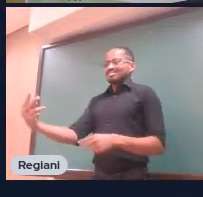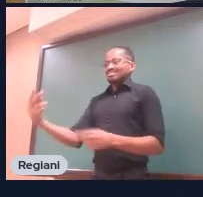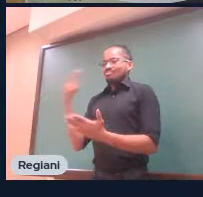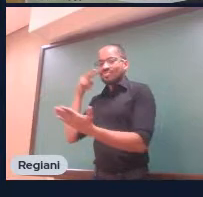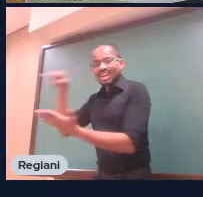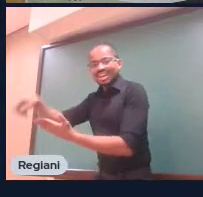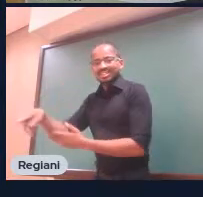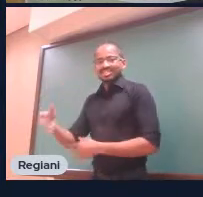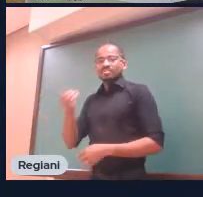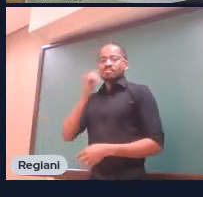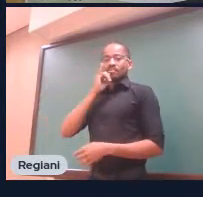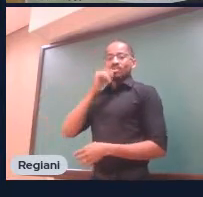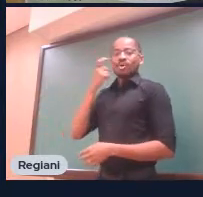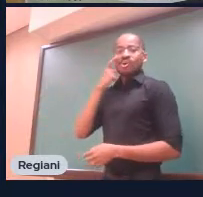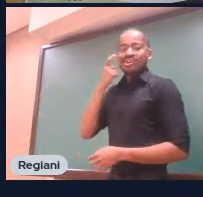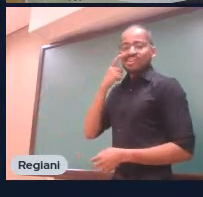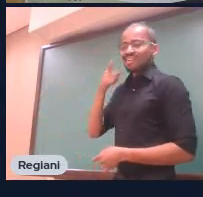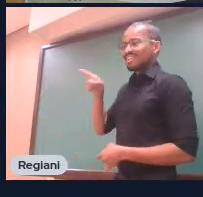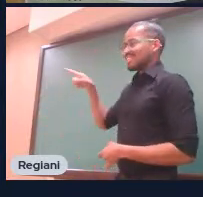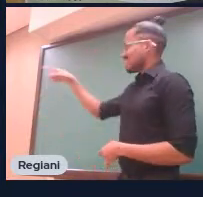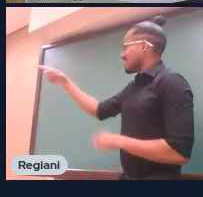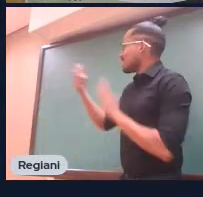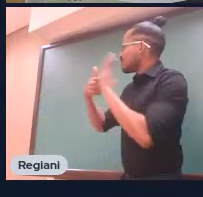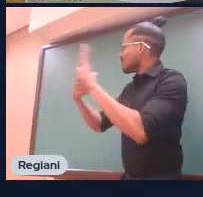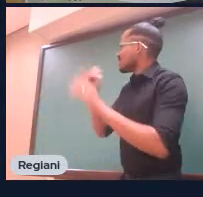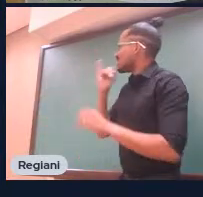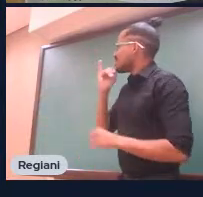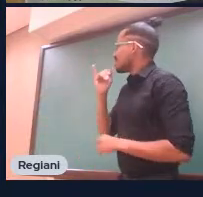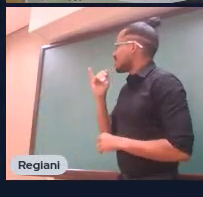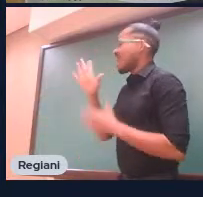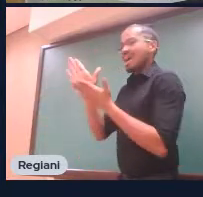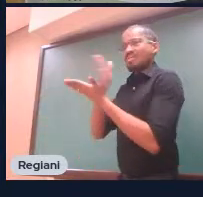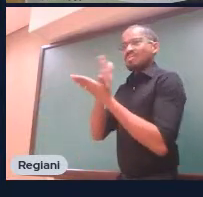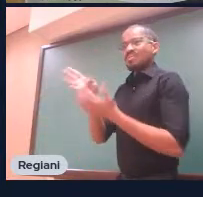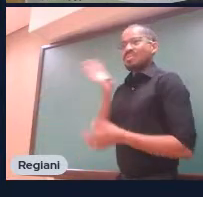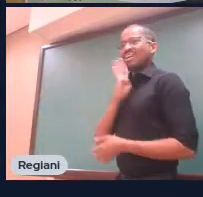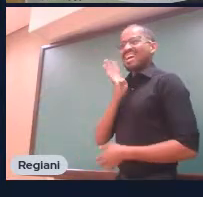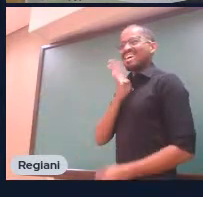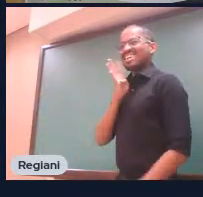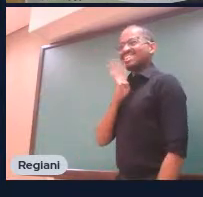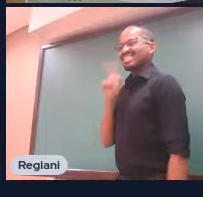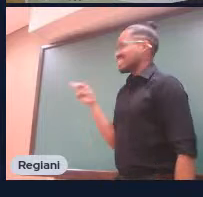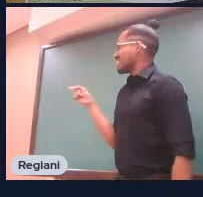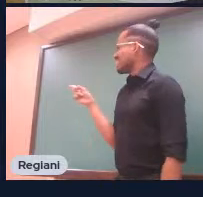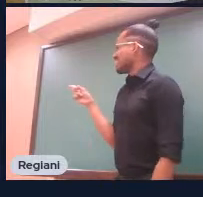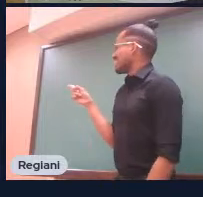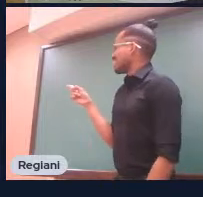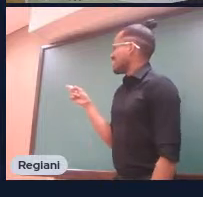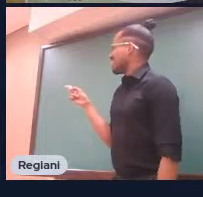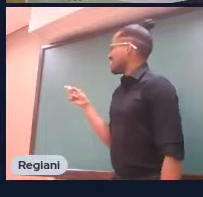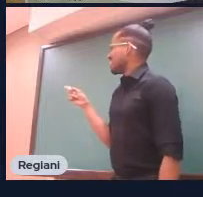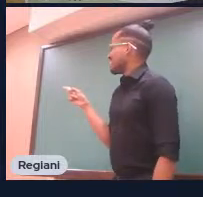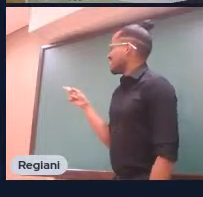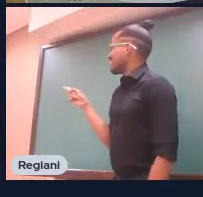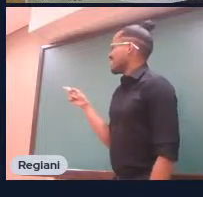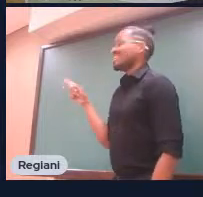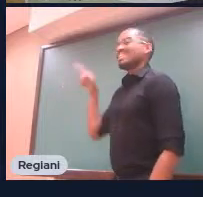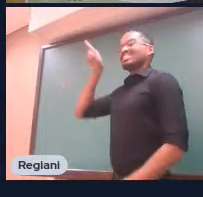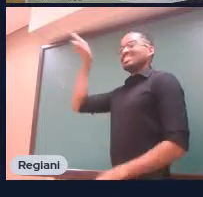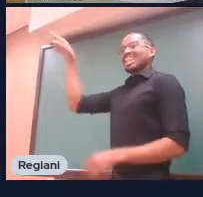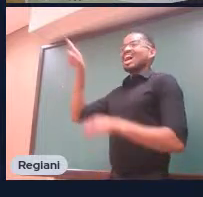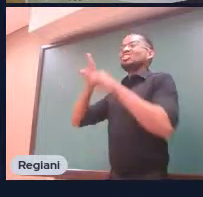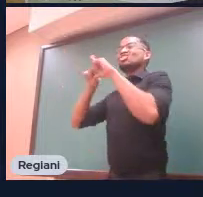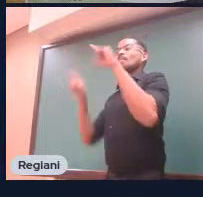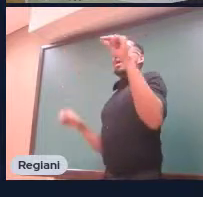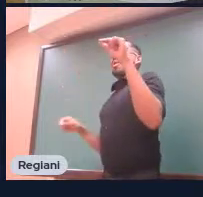Here is an example from February. I don't know if some of you recognize this, but I was in Japan,